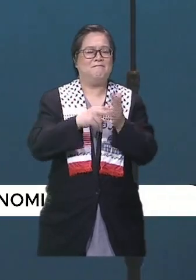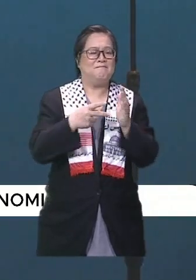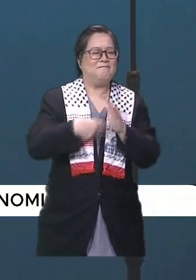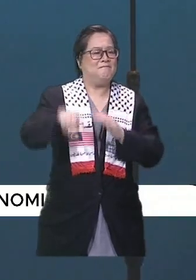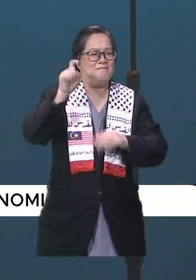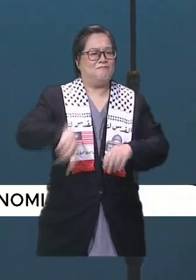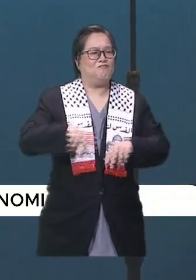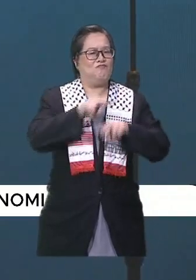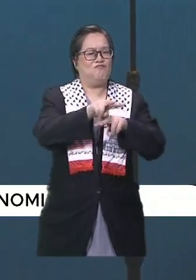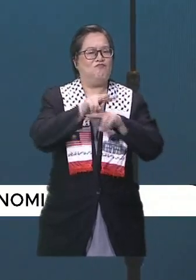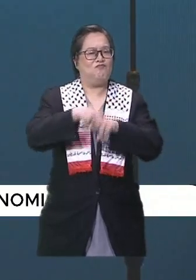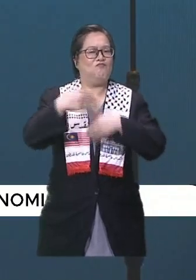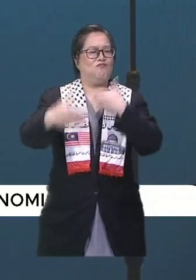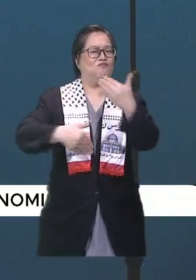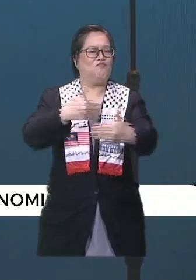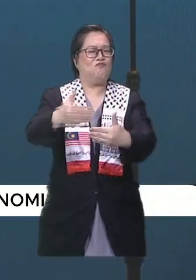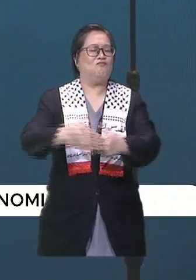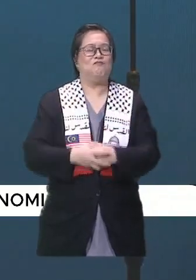power.